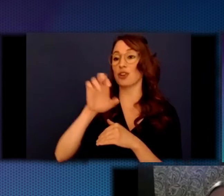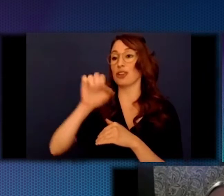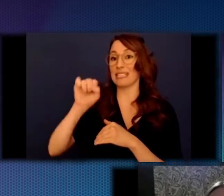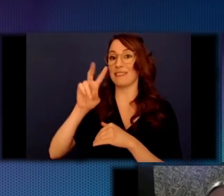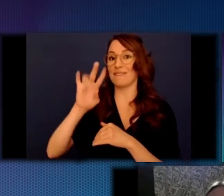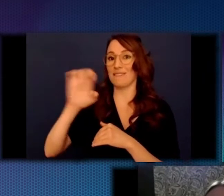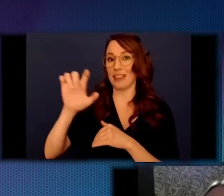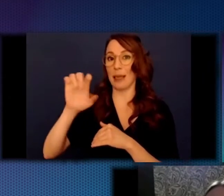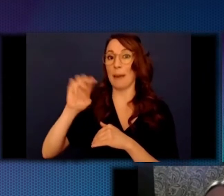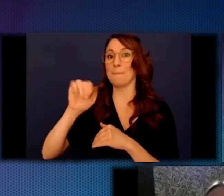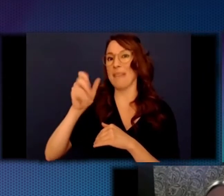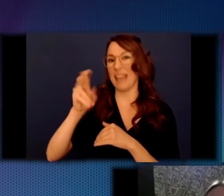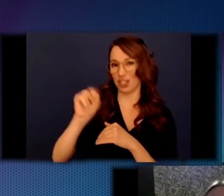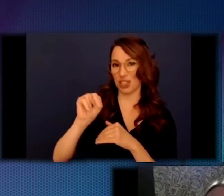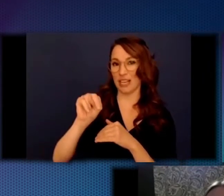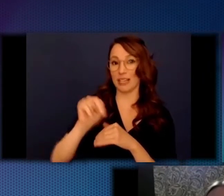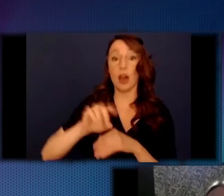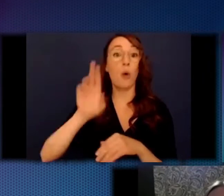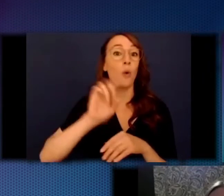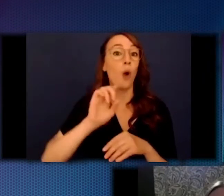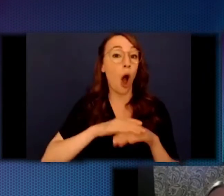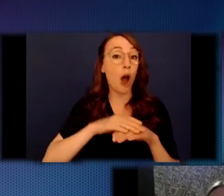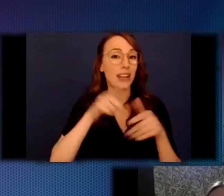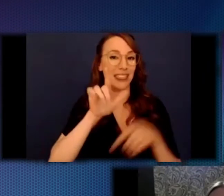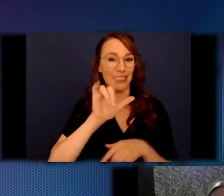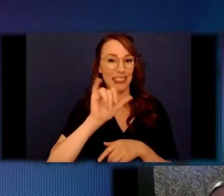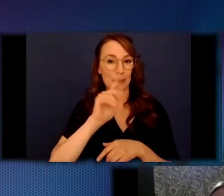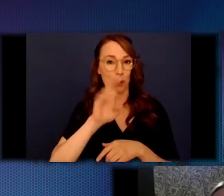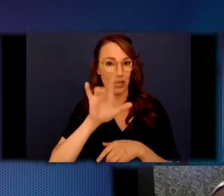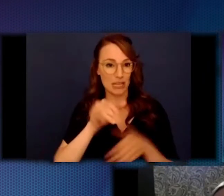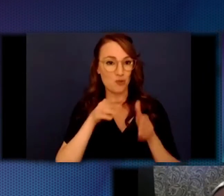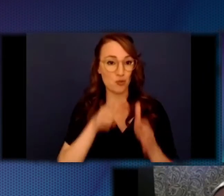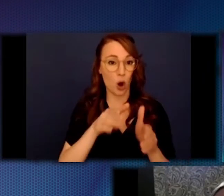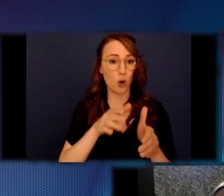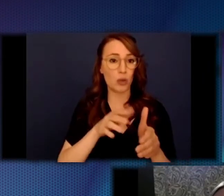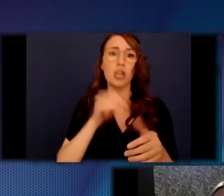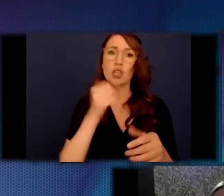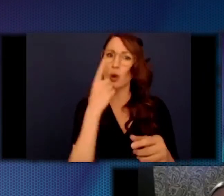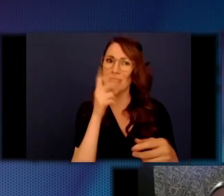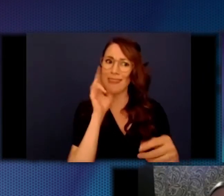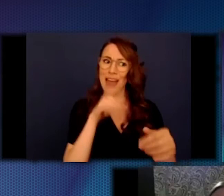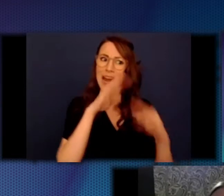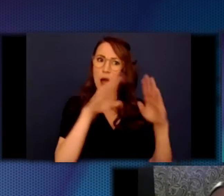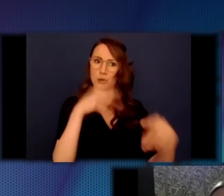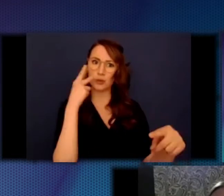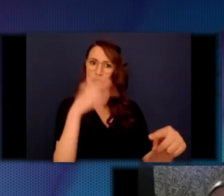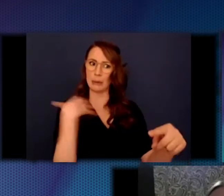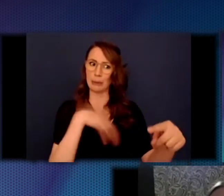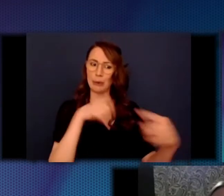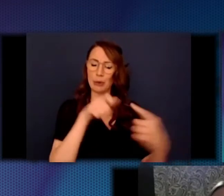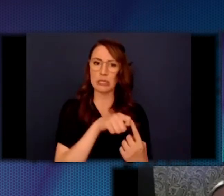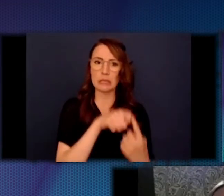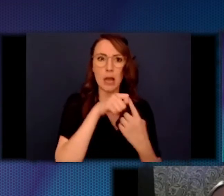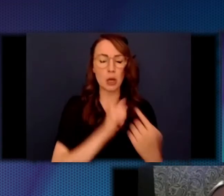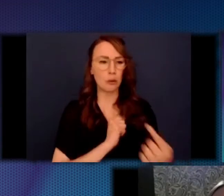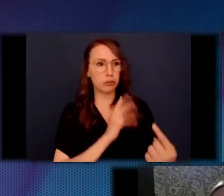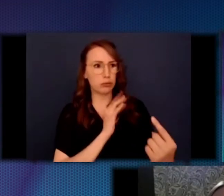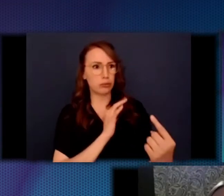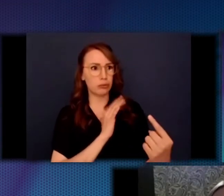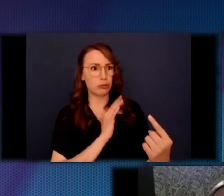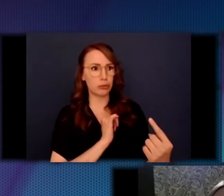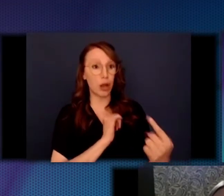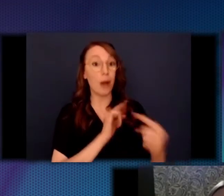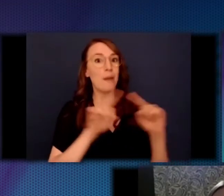The structure is significant not only as a rare example of the building methods used, but also because of the family attached to it.